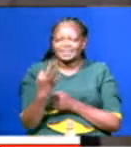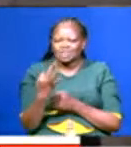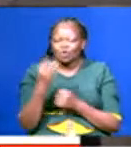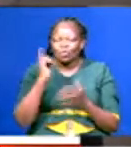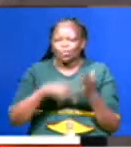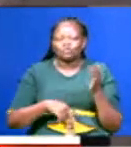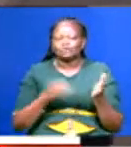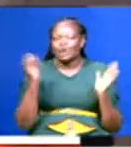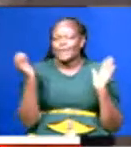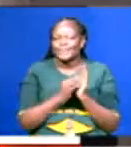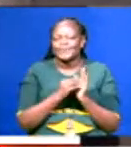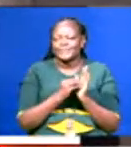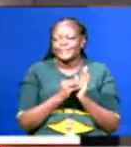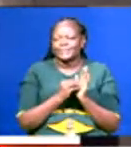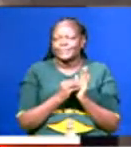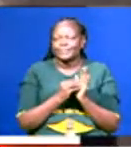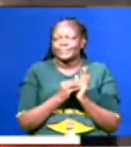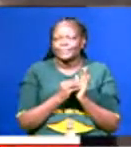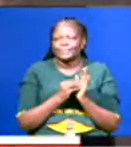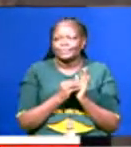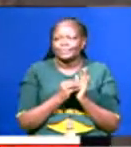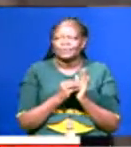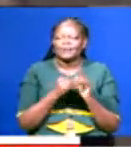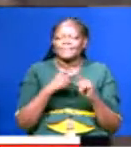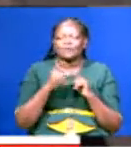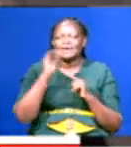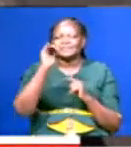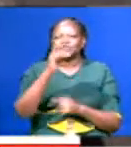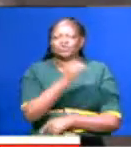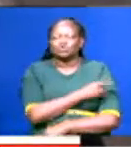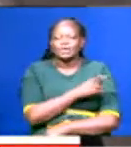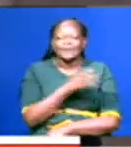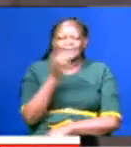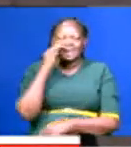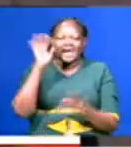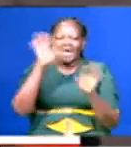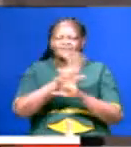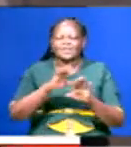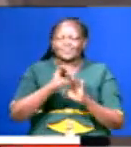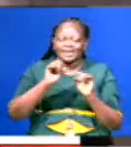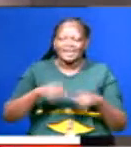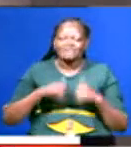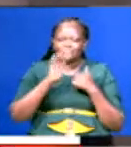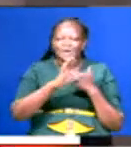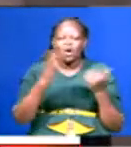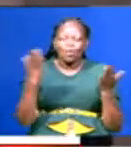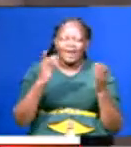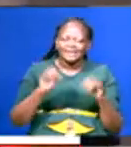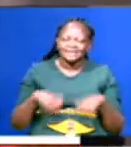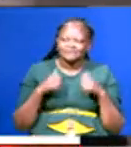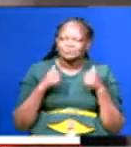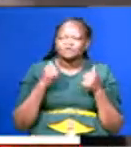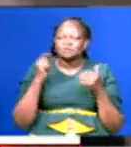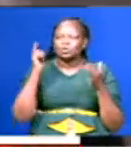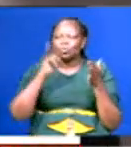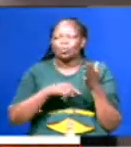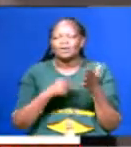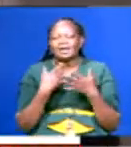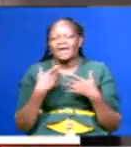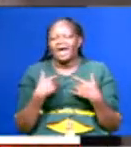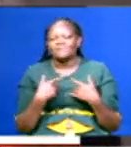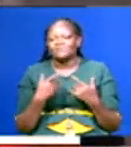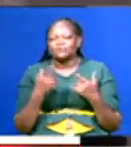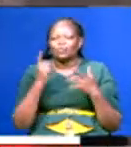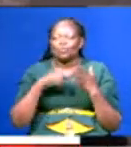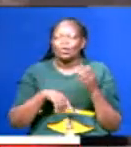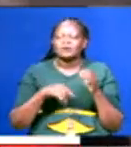contained in the summons. They were asking Dr. Matiang'i everything about his life, where he lives, what property he has, what farming he